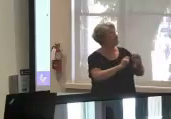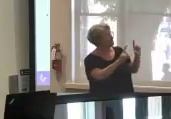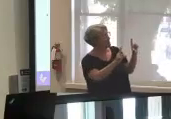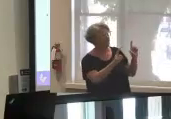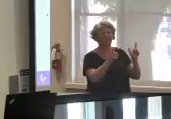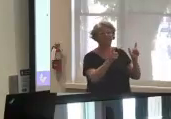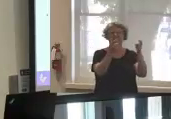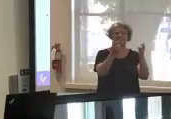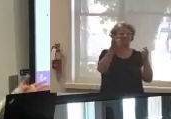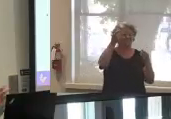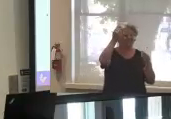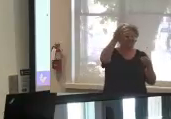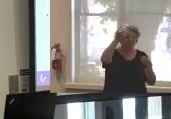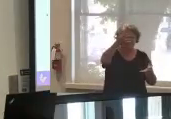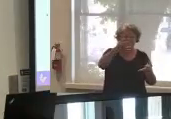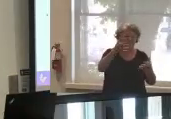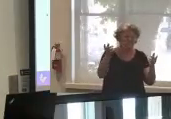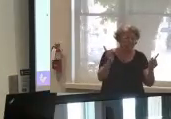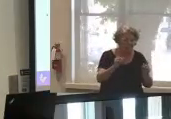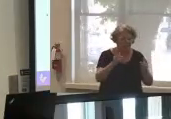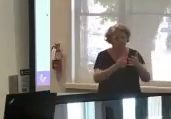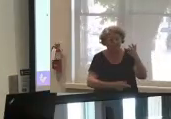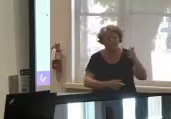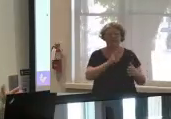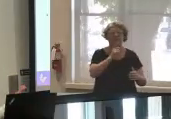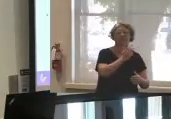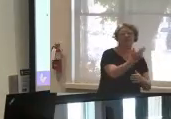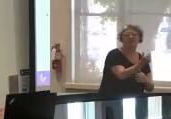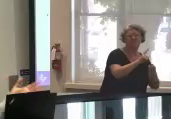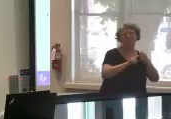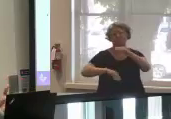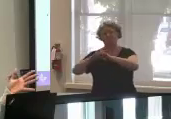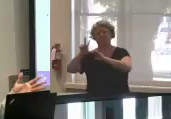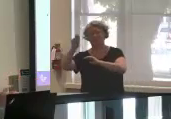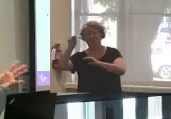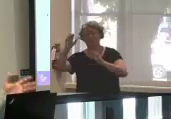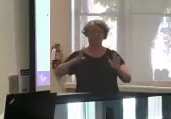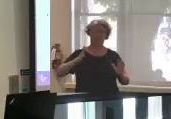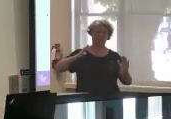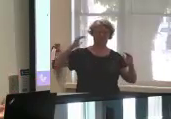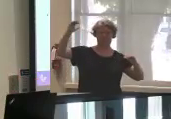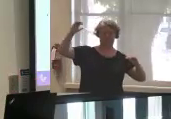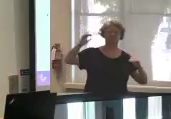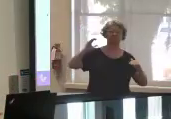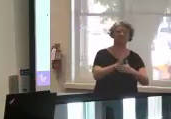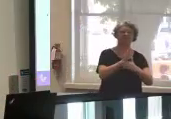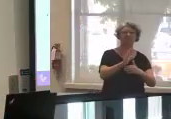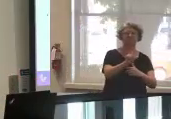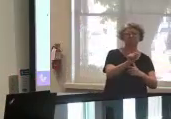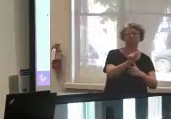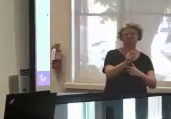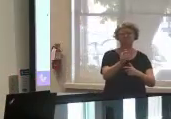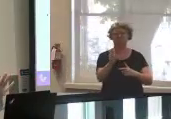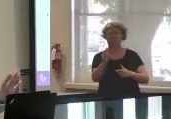of the logistic information. Our official age range is 13 to 30. We see average ages of 20 to